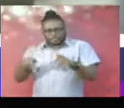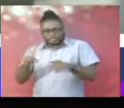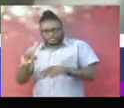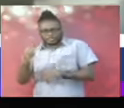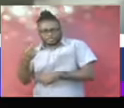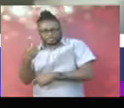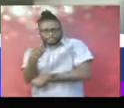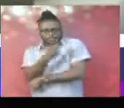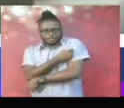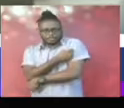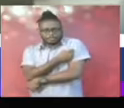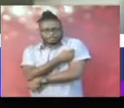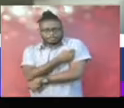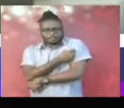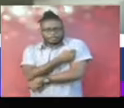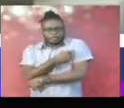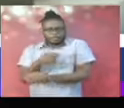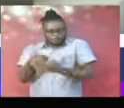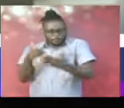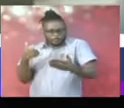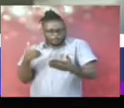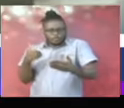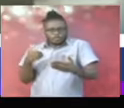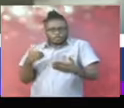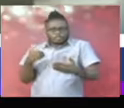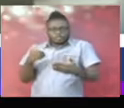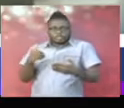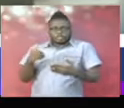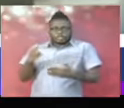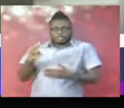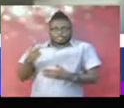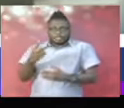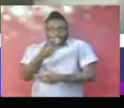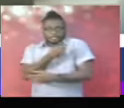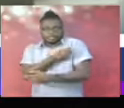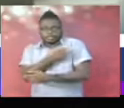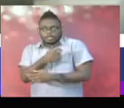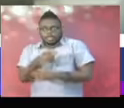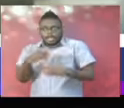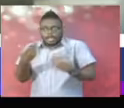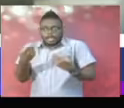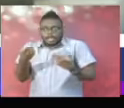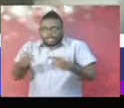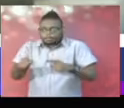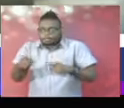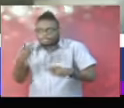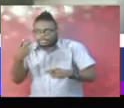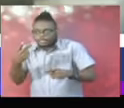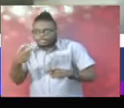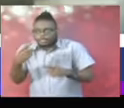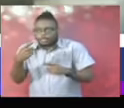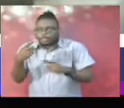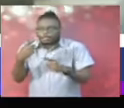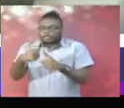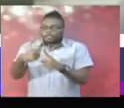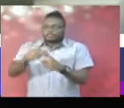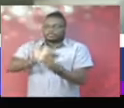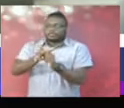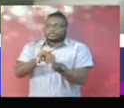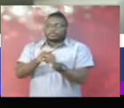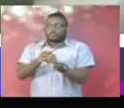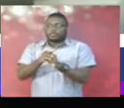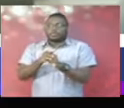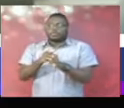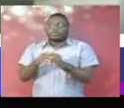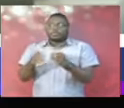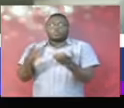before their second shot, they tested positive for the COVID-19 virus, what's the procedure for them to get their second